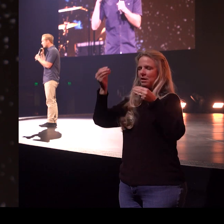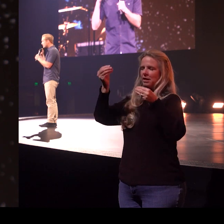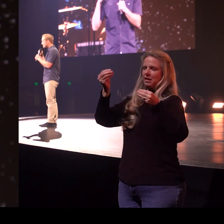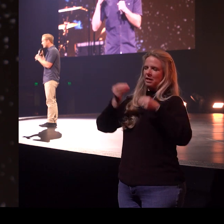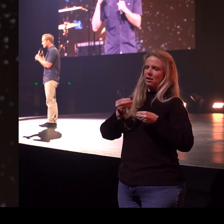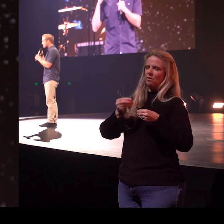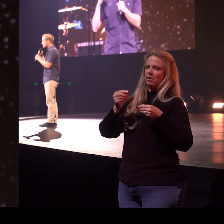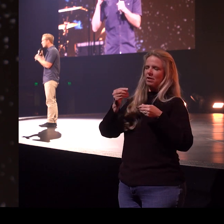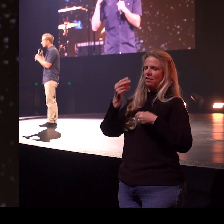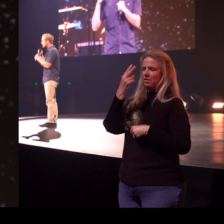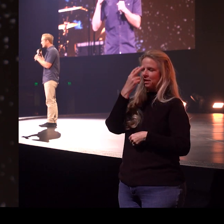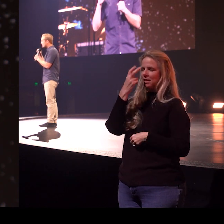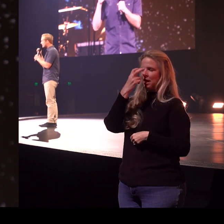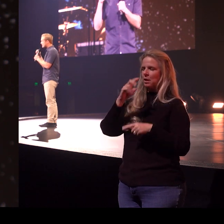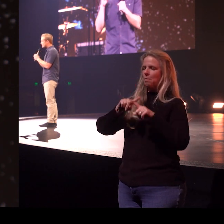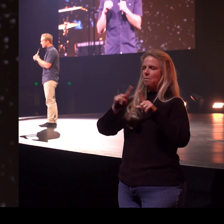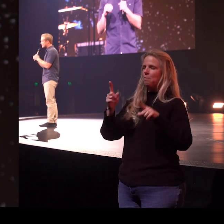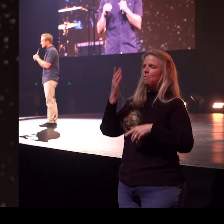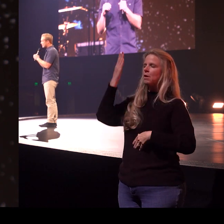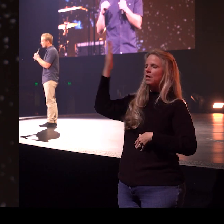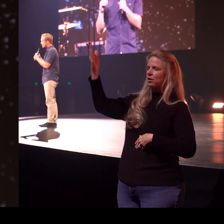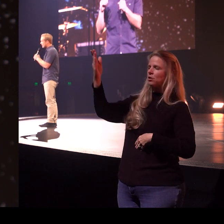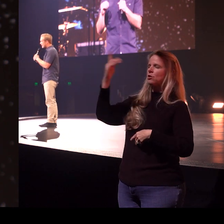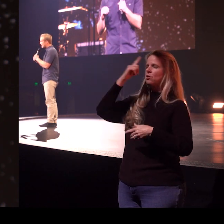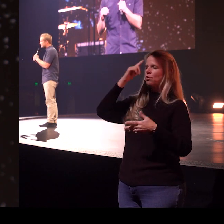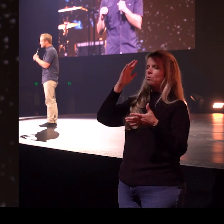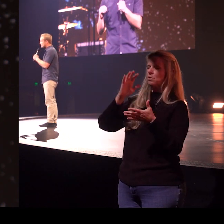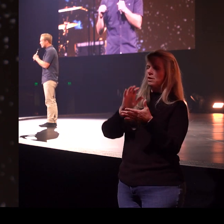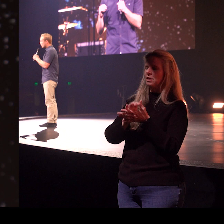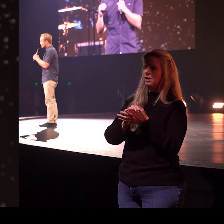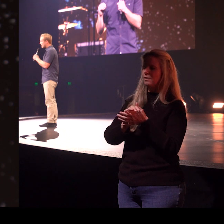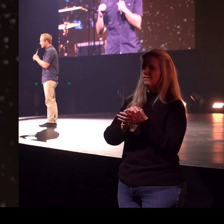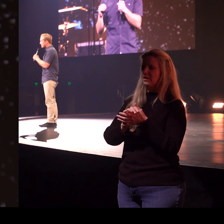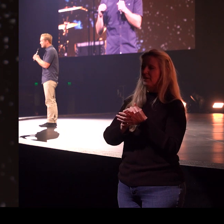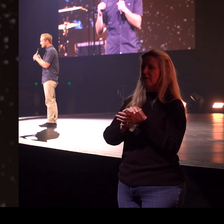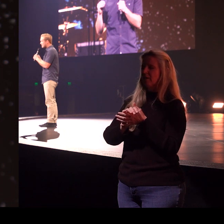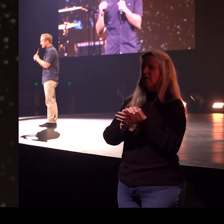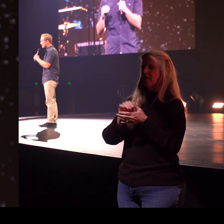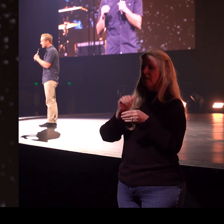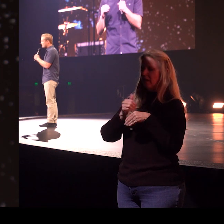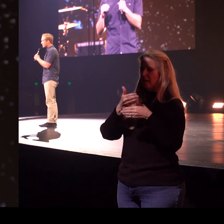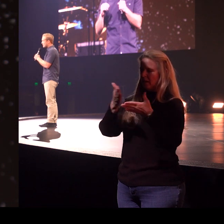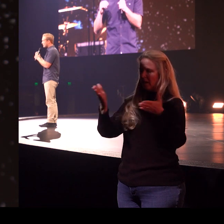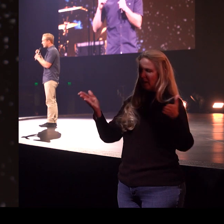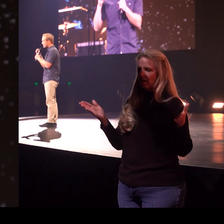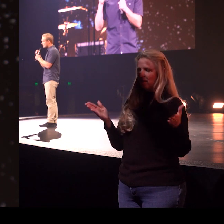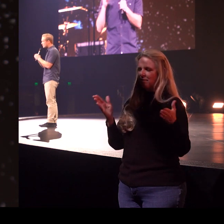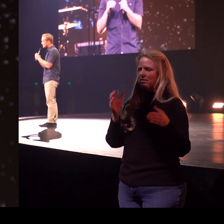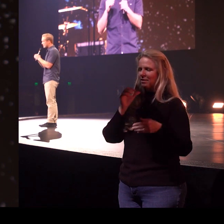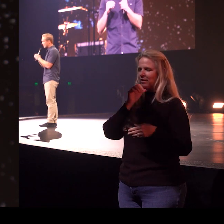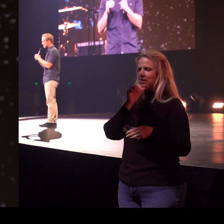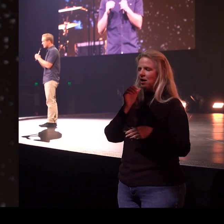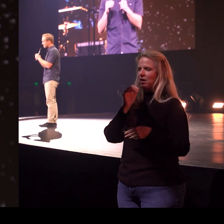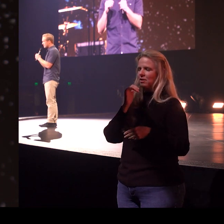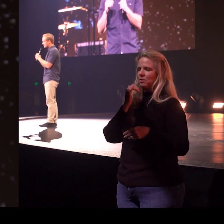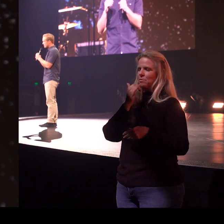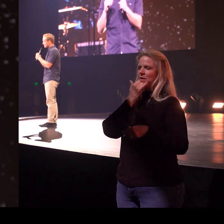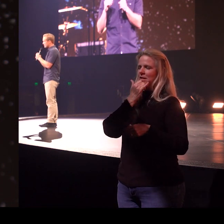that you believe in us and you believe that the experiences of our lives were not by mistake, but that you're going to use